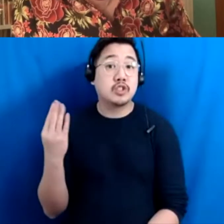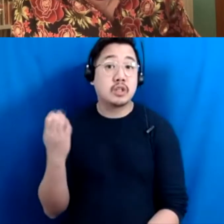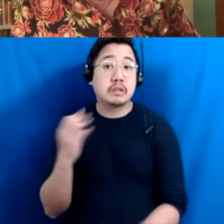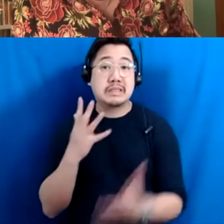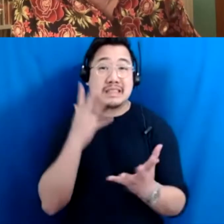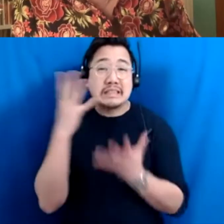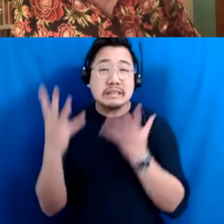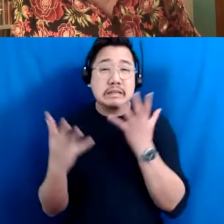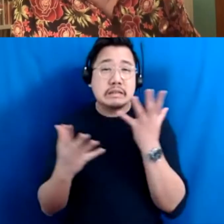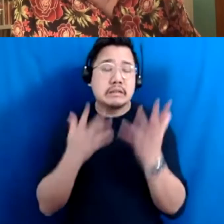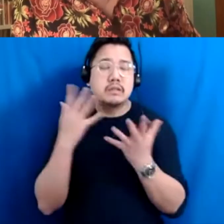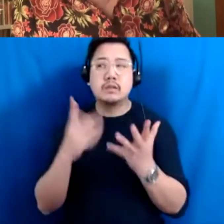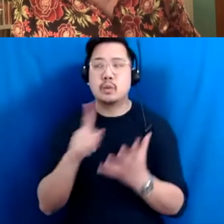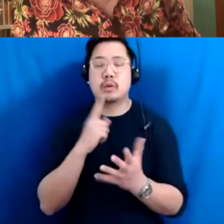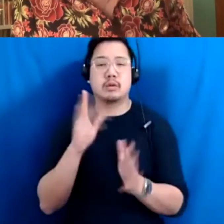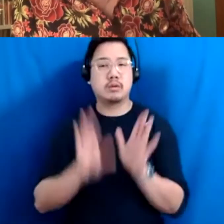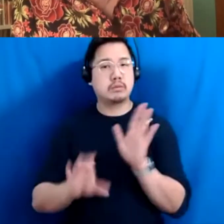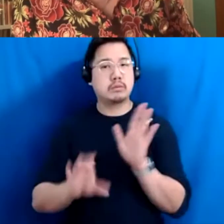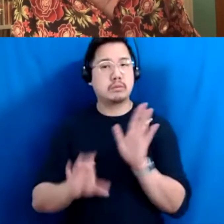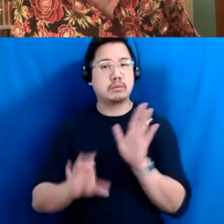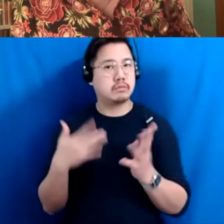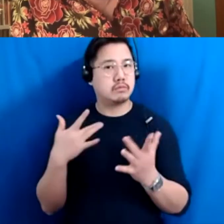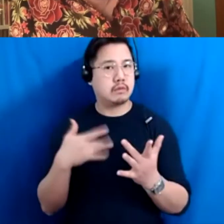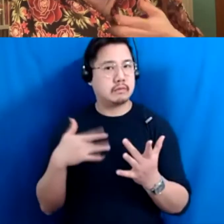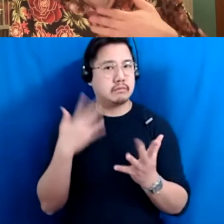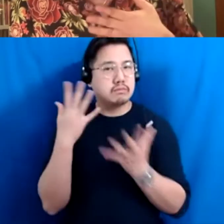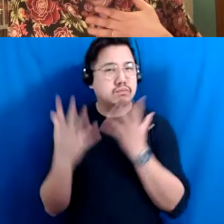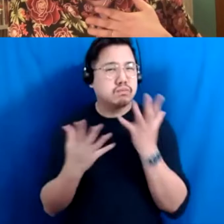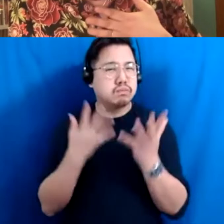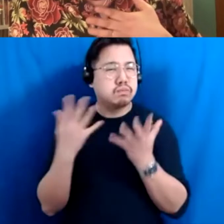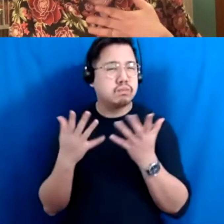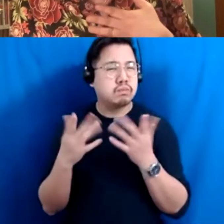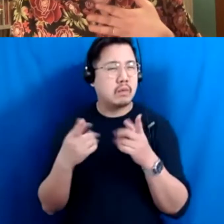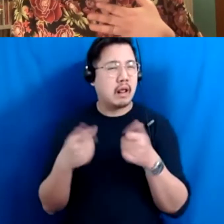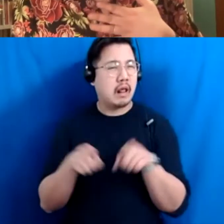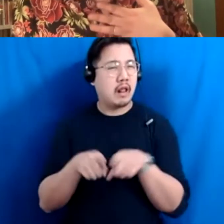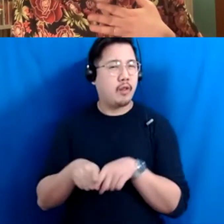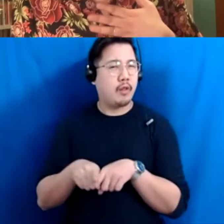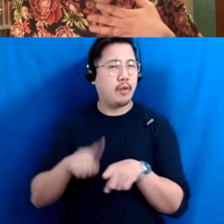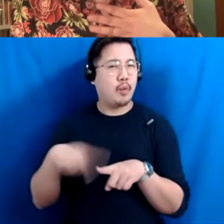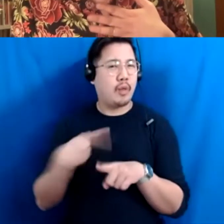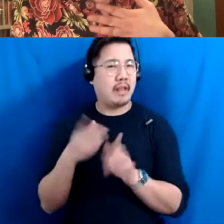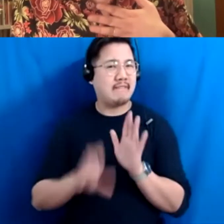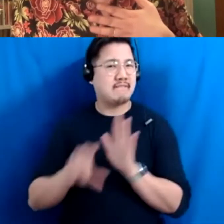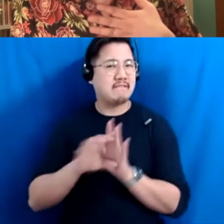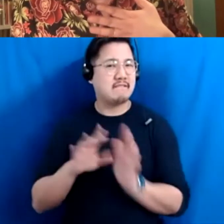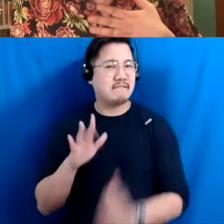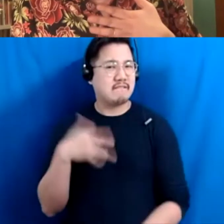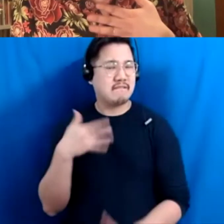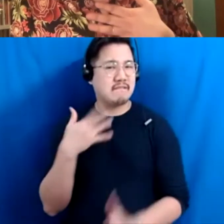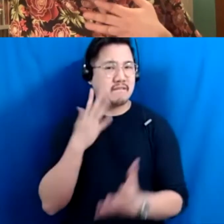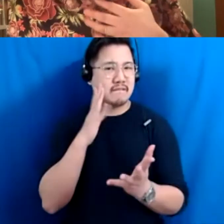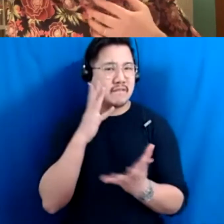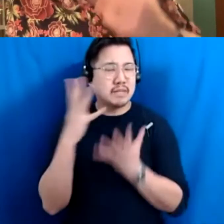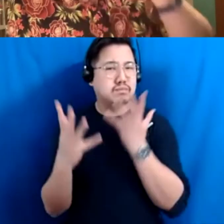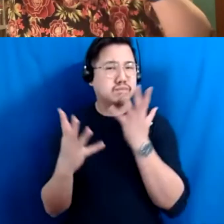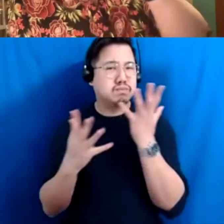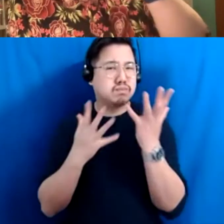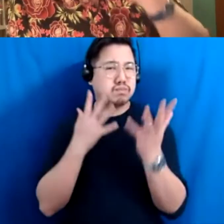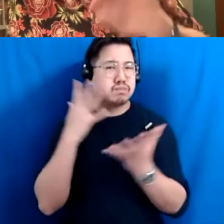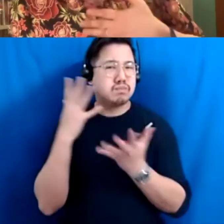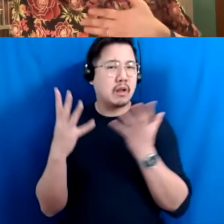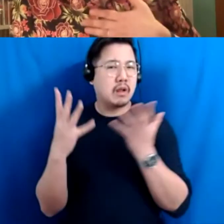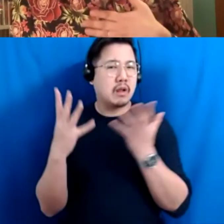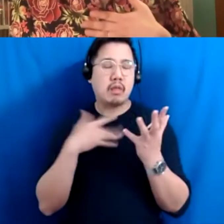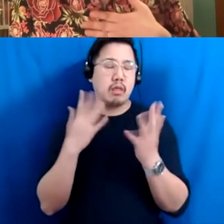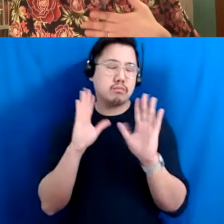the characters. Um, and that they behave with this kind of abandon that I respond to. I feel like I